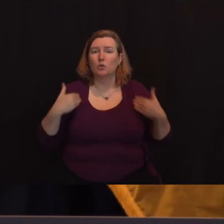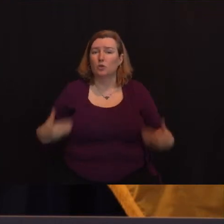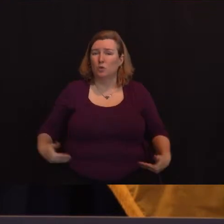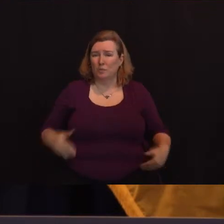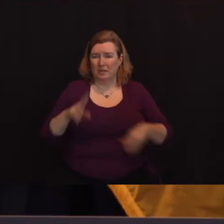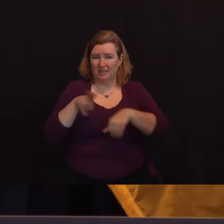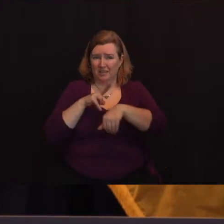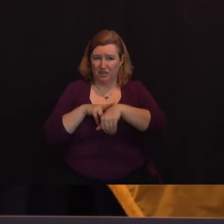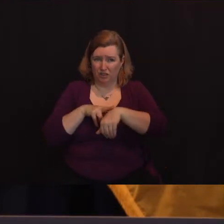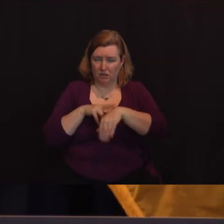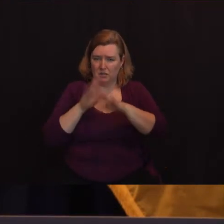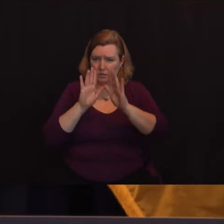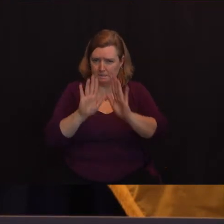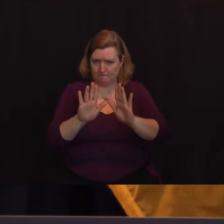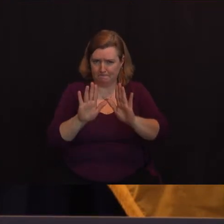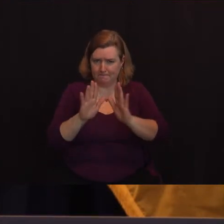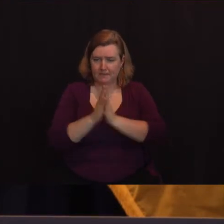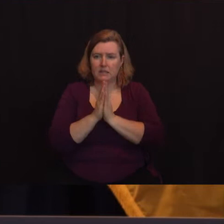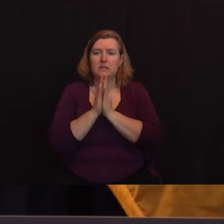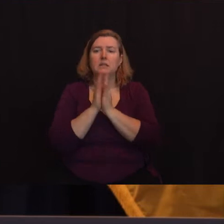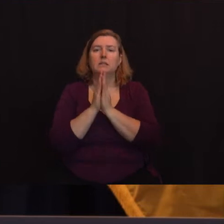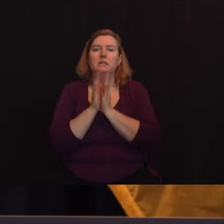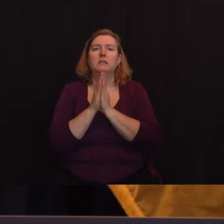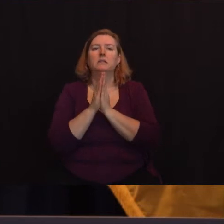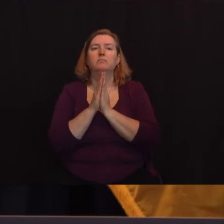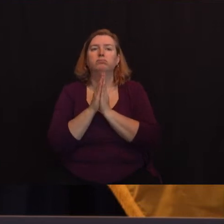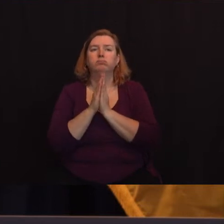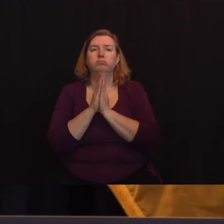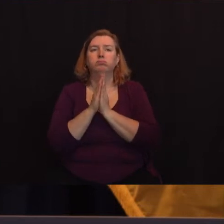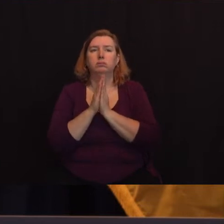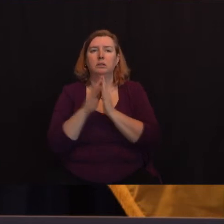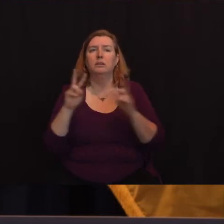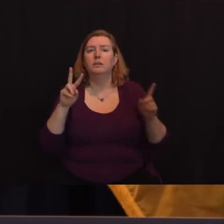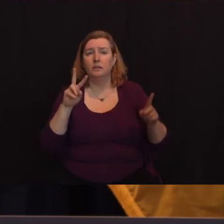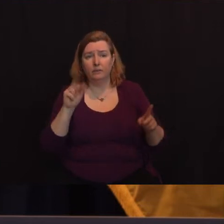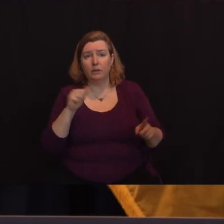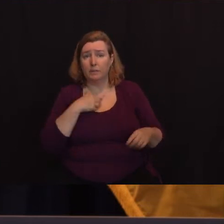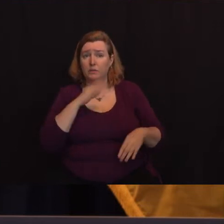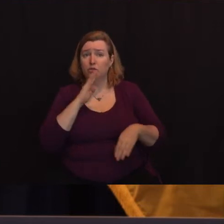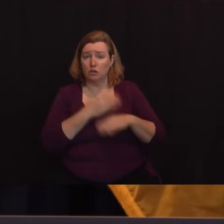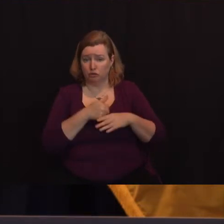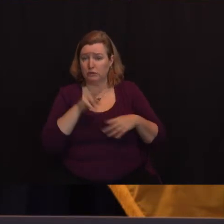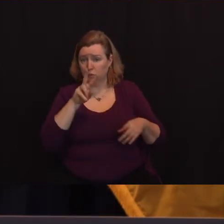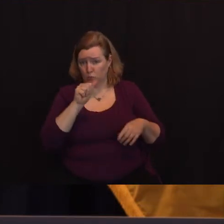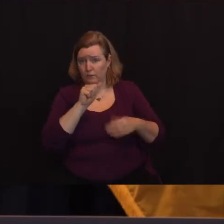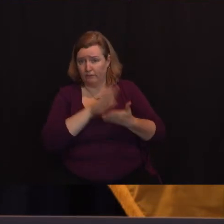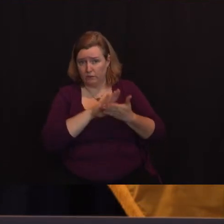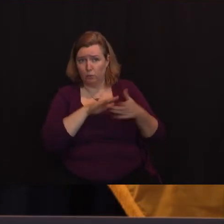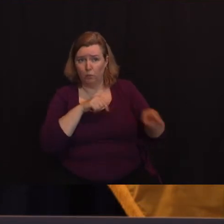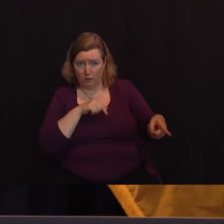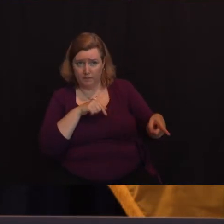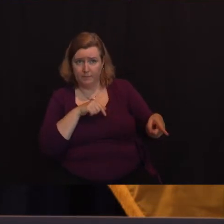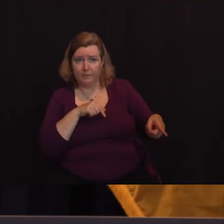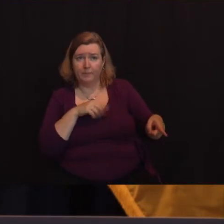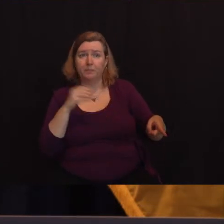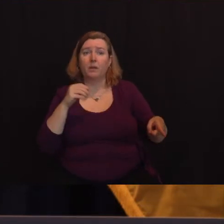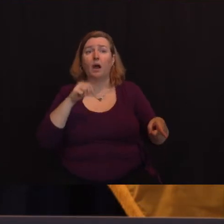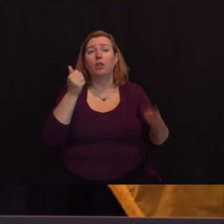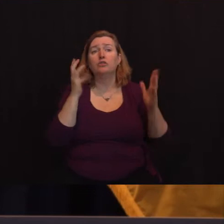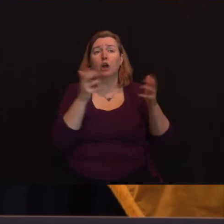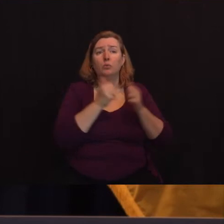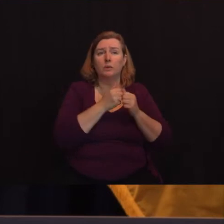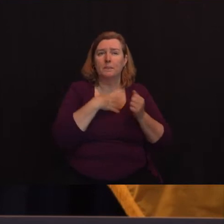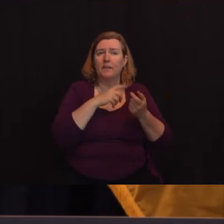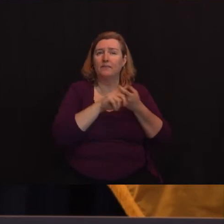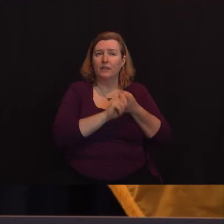where this is real, and that one data point from Virginia where my daughter is in school, and one from an acquaintance in North Carolina of the